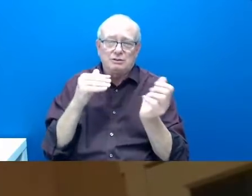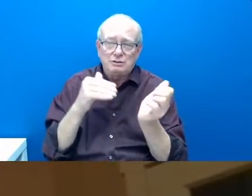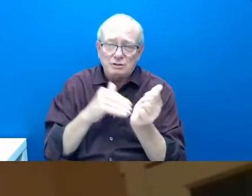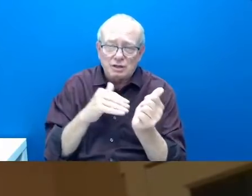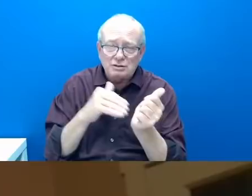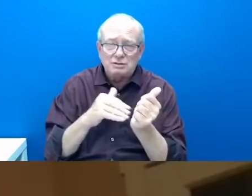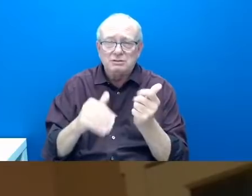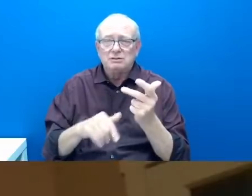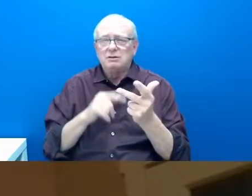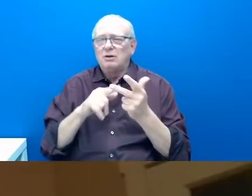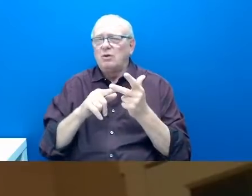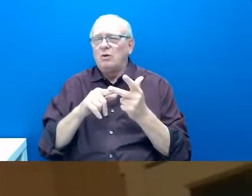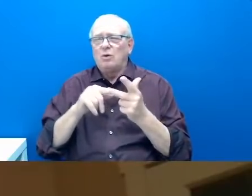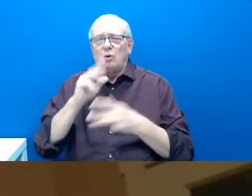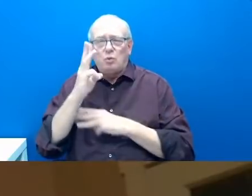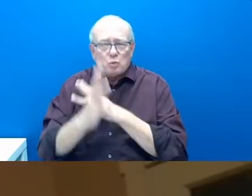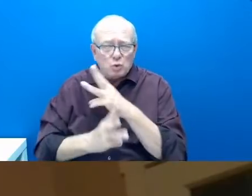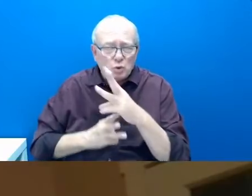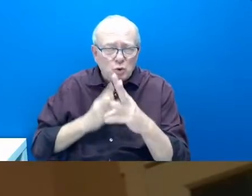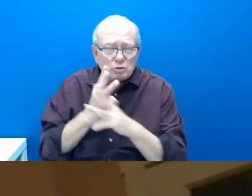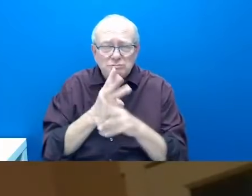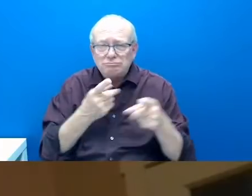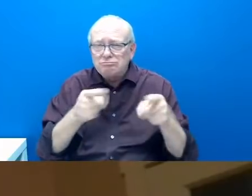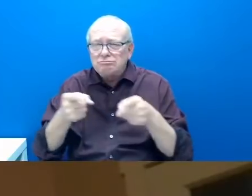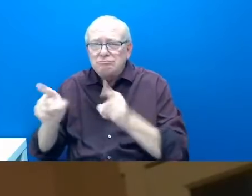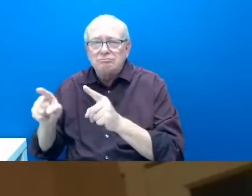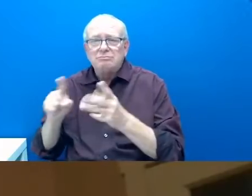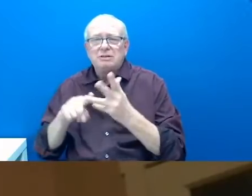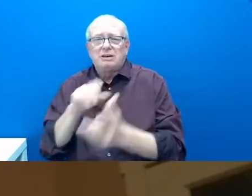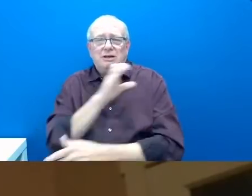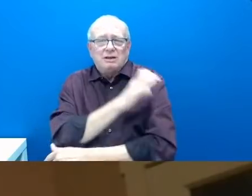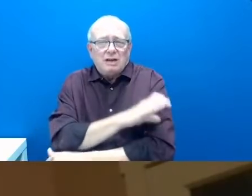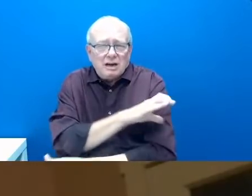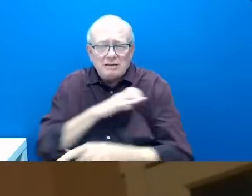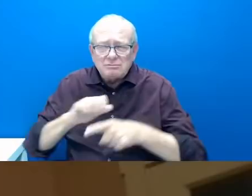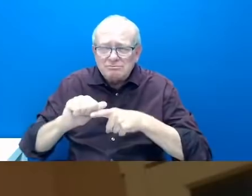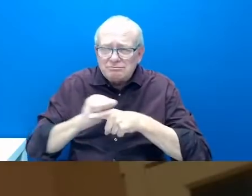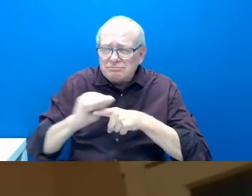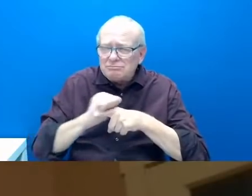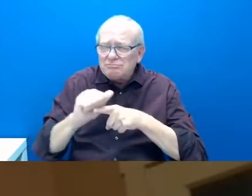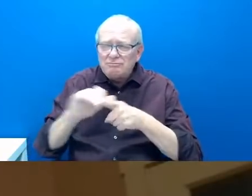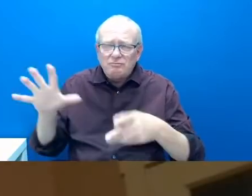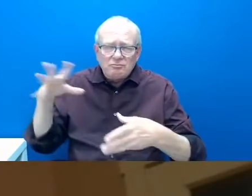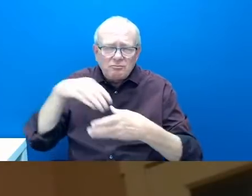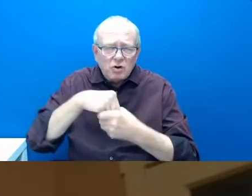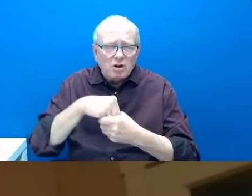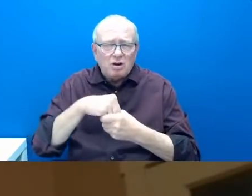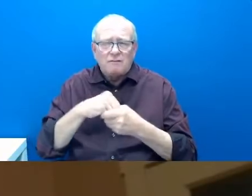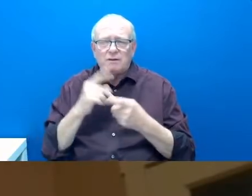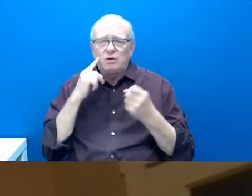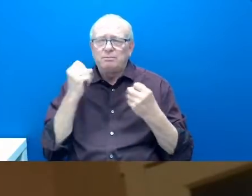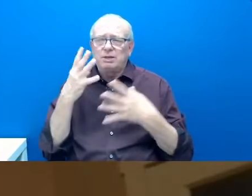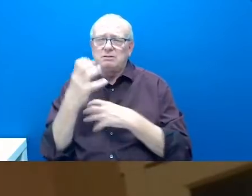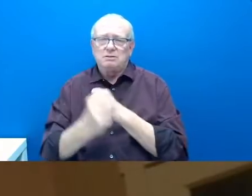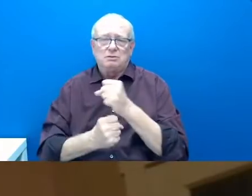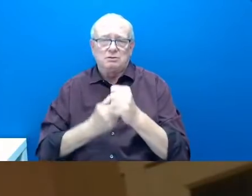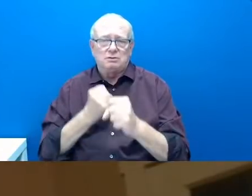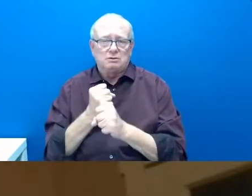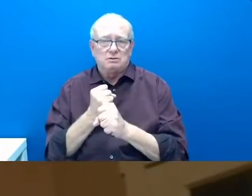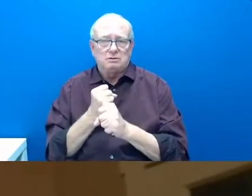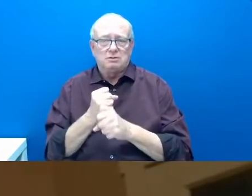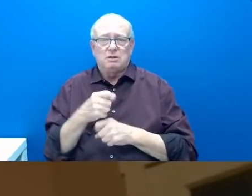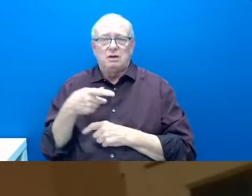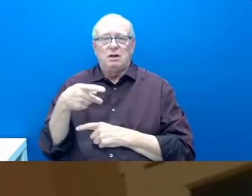jurisdictions, clinical scoring mechanisms that have been used in the intensive care units for many years. Within this protocol,